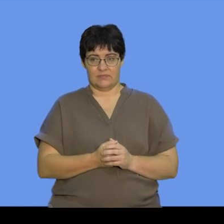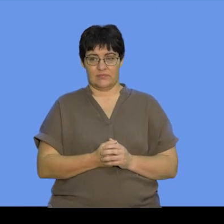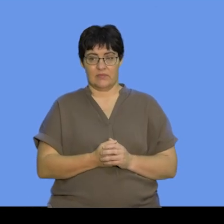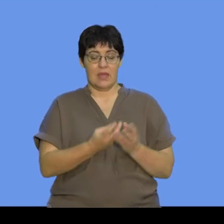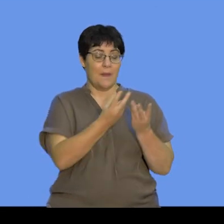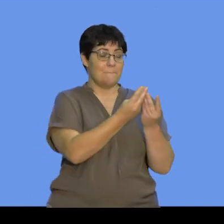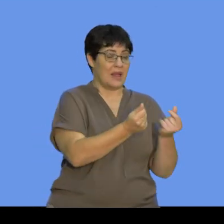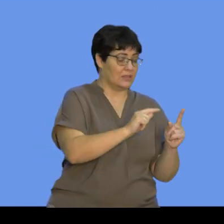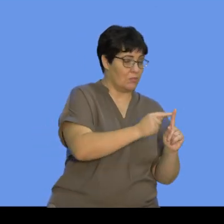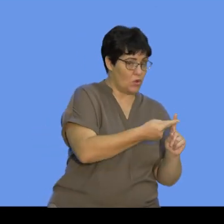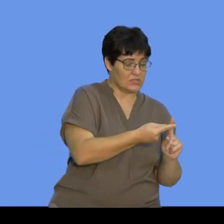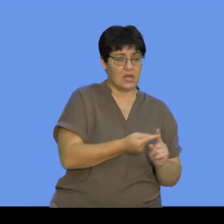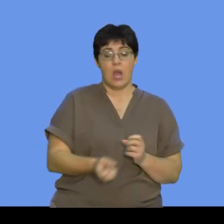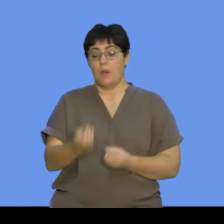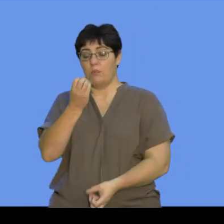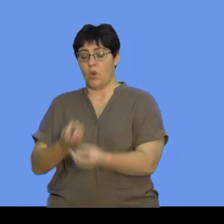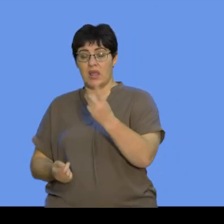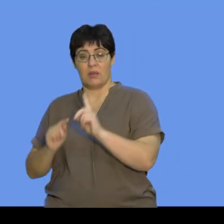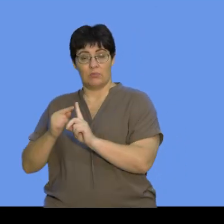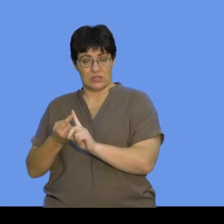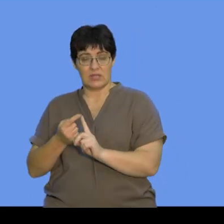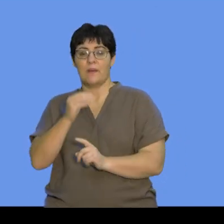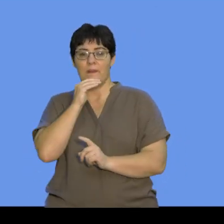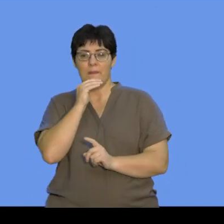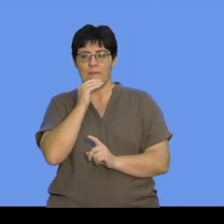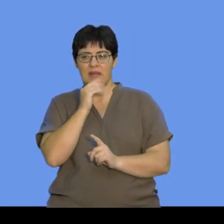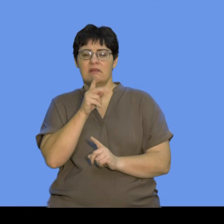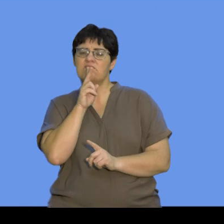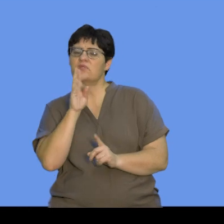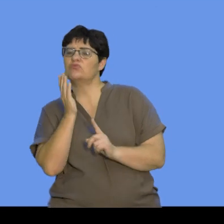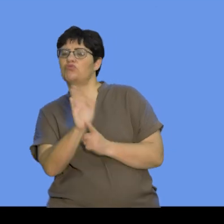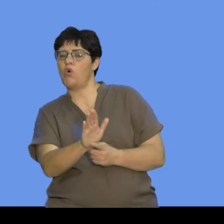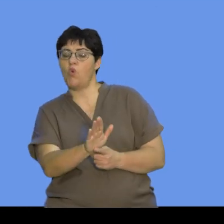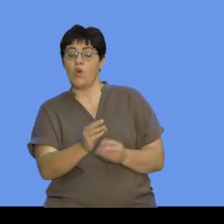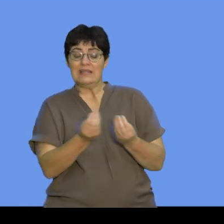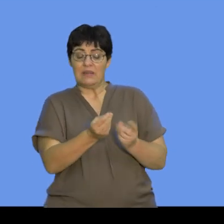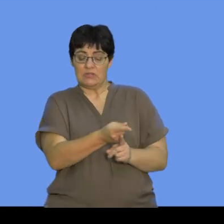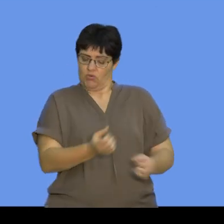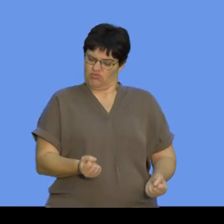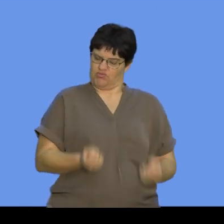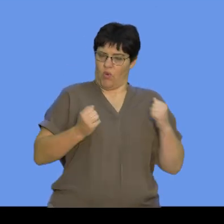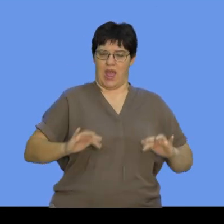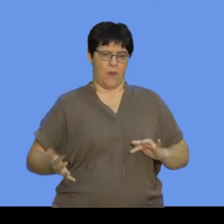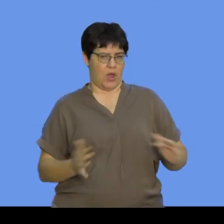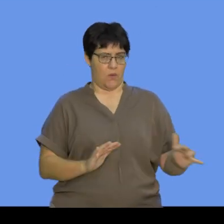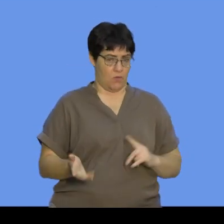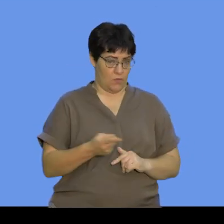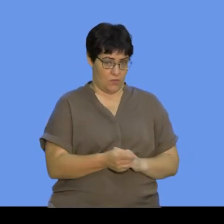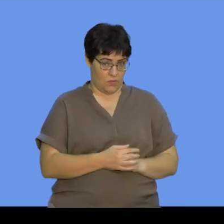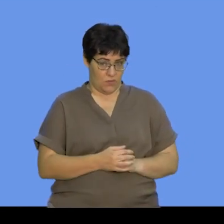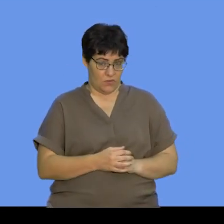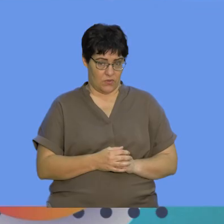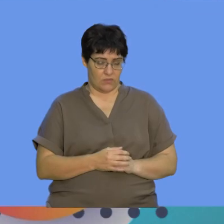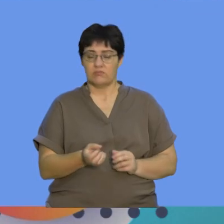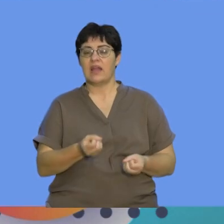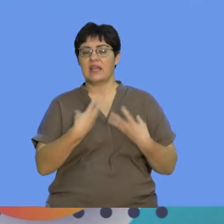of a substance is a measure of strength or how strong a substance is. So if you are given, a melting